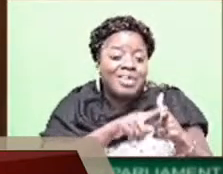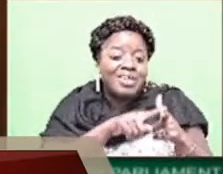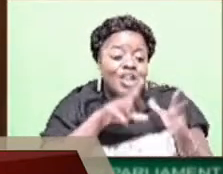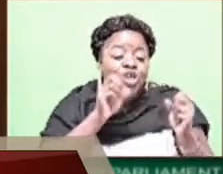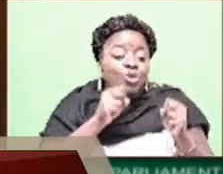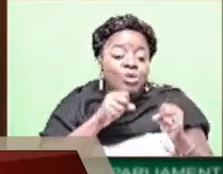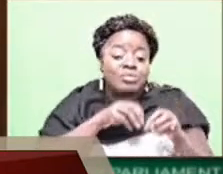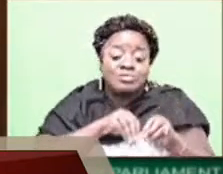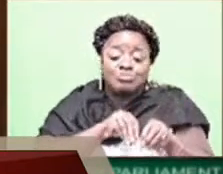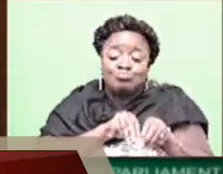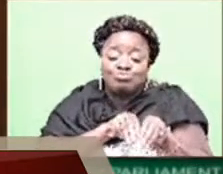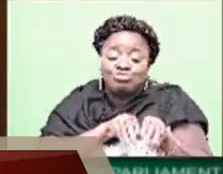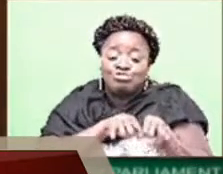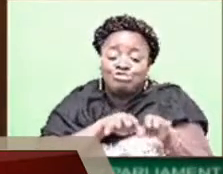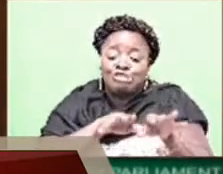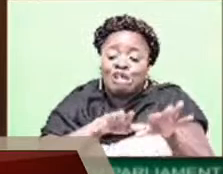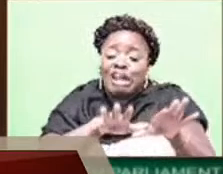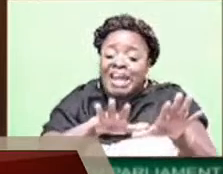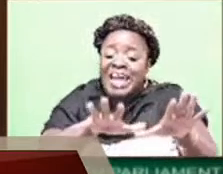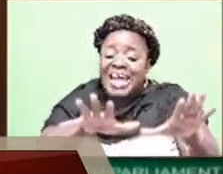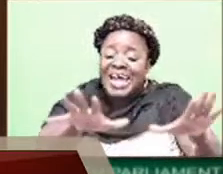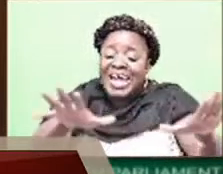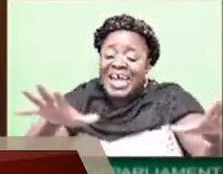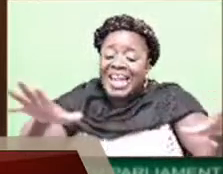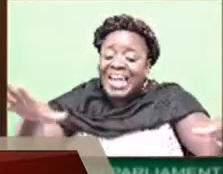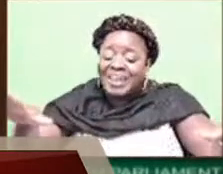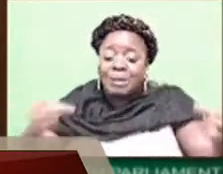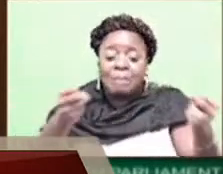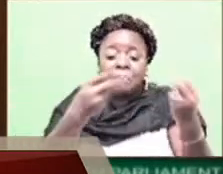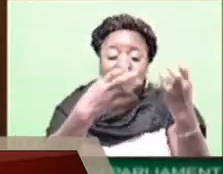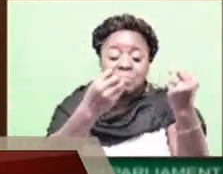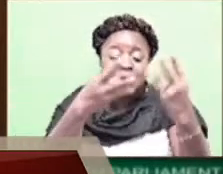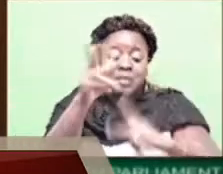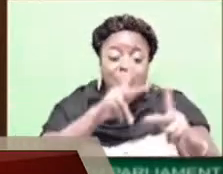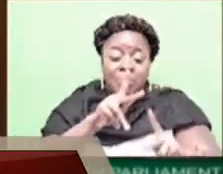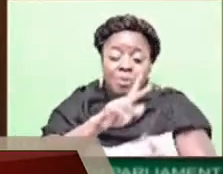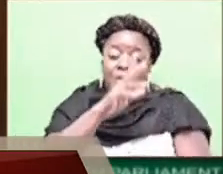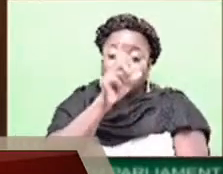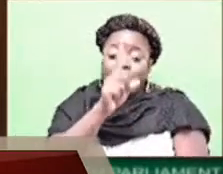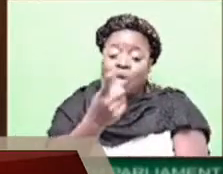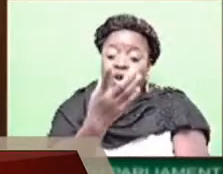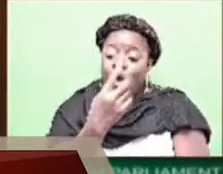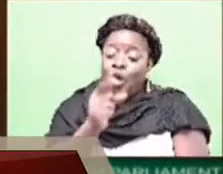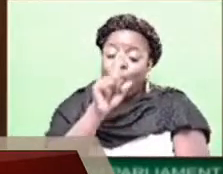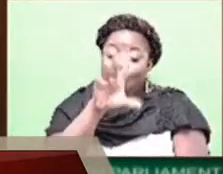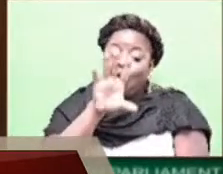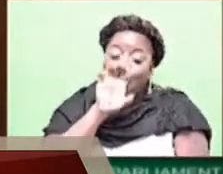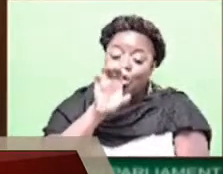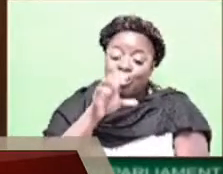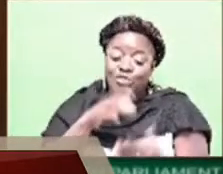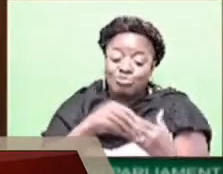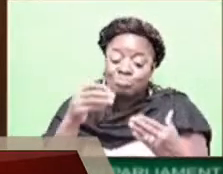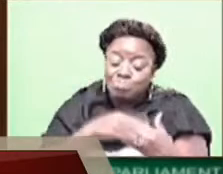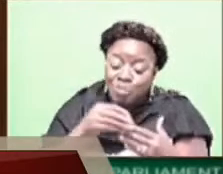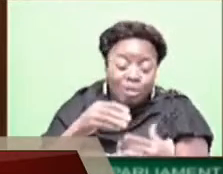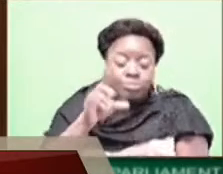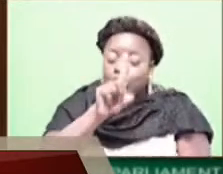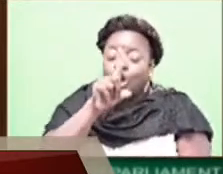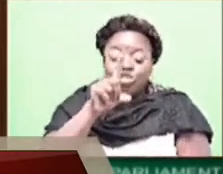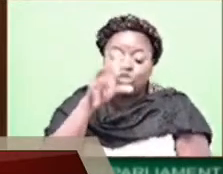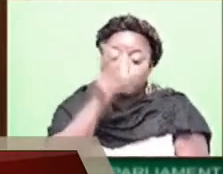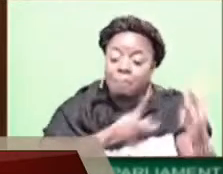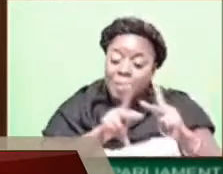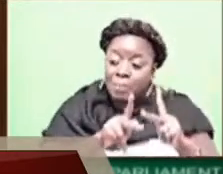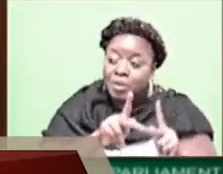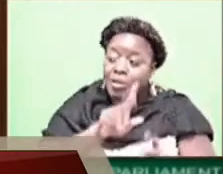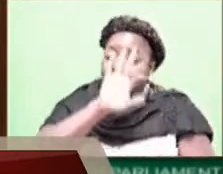infect hundreds, if not thousands of people on an exponential factor, and more particularly, you are dealing with the